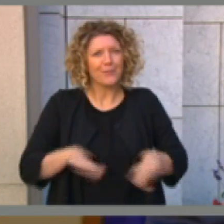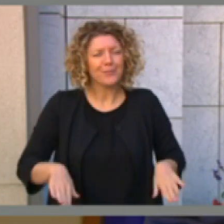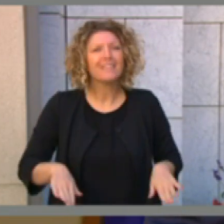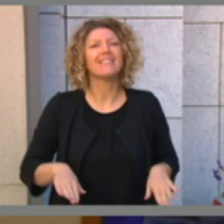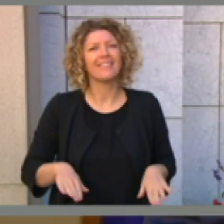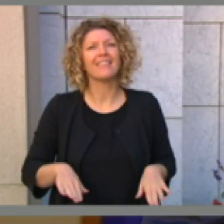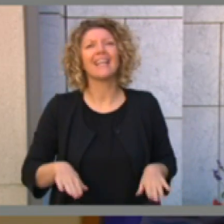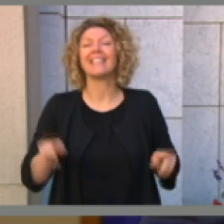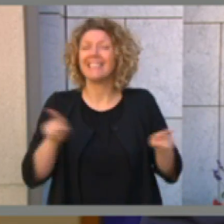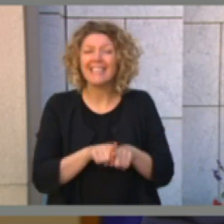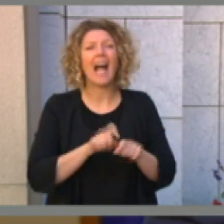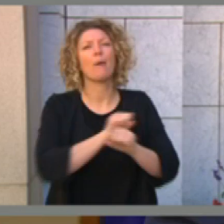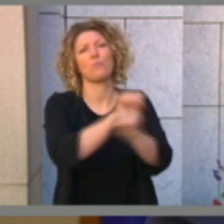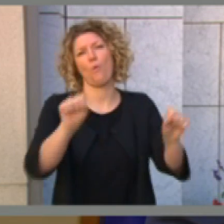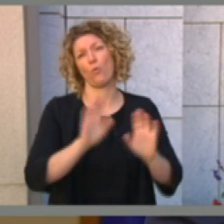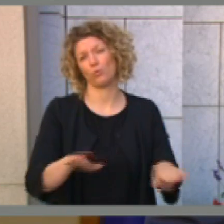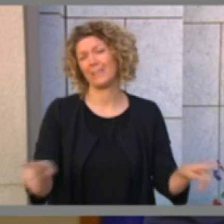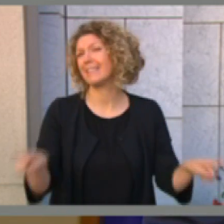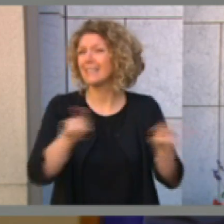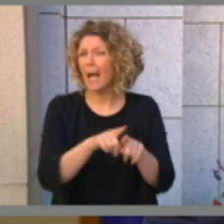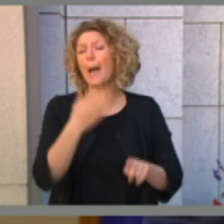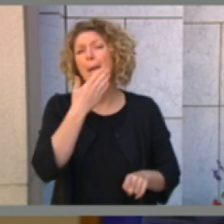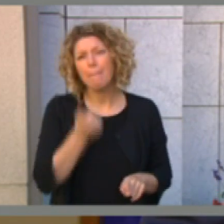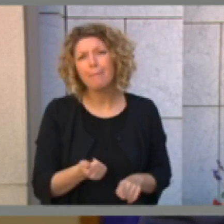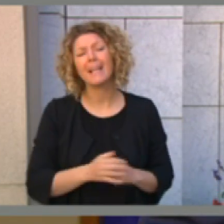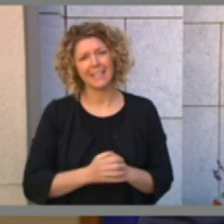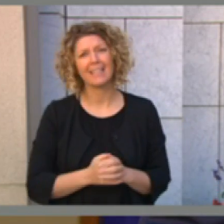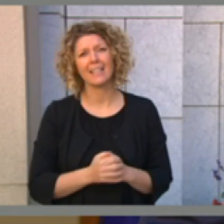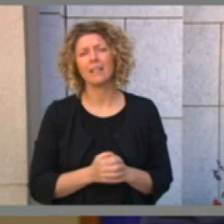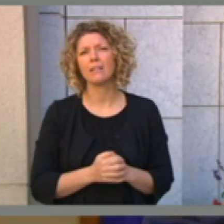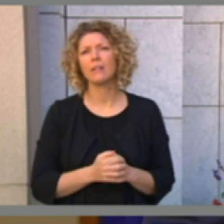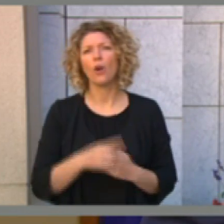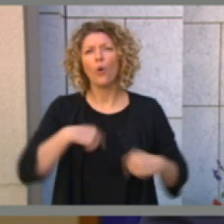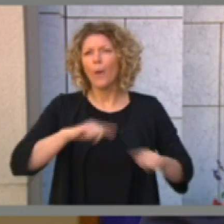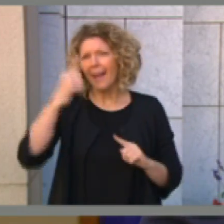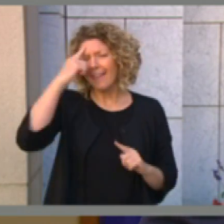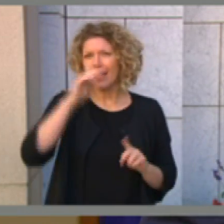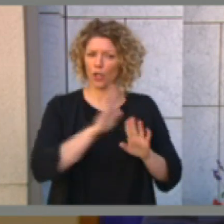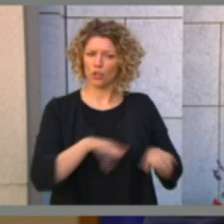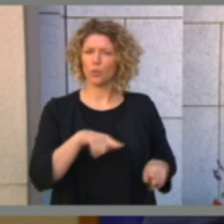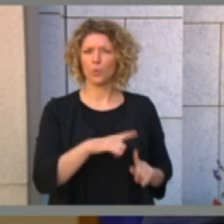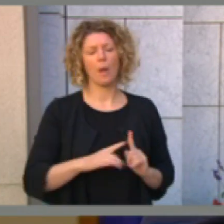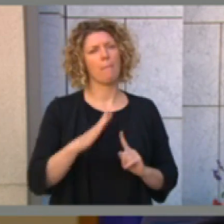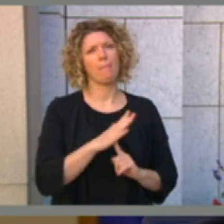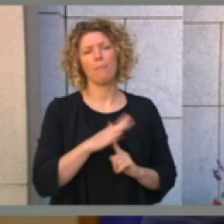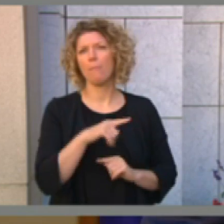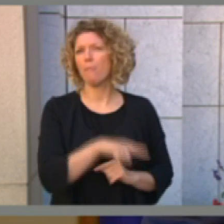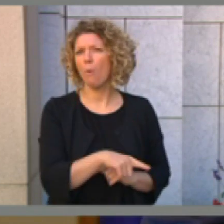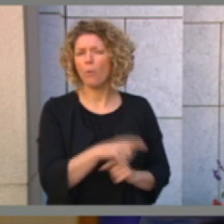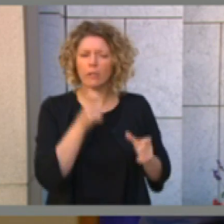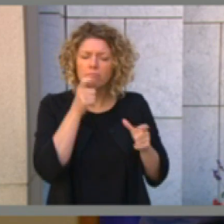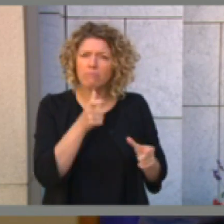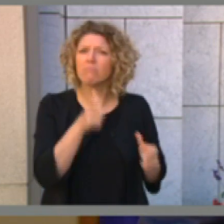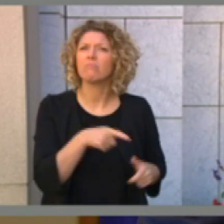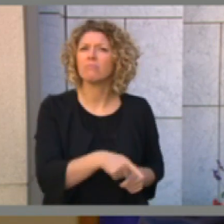advice I'm asking all other parents around the country to follow. We all love our kids, and there's nothing we wouldn't do for them. And I'm telling you